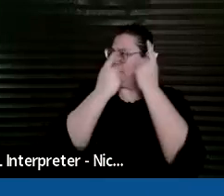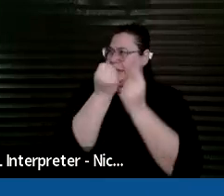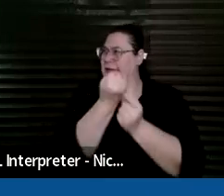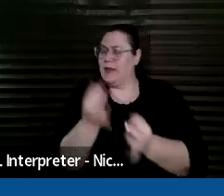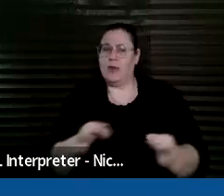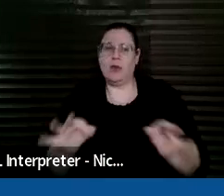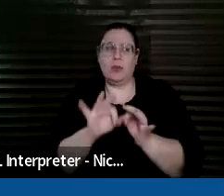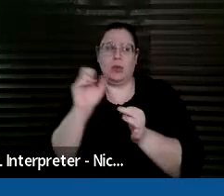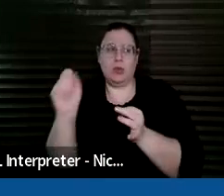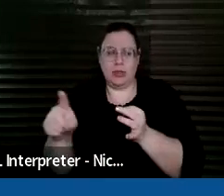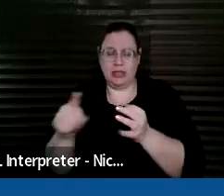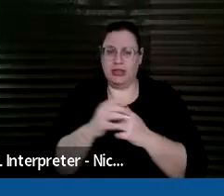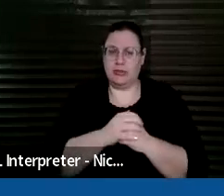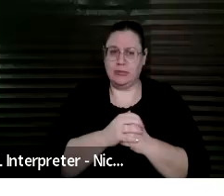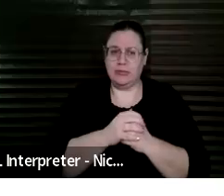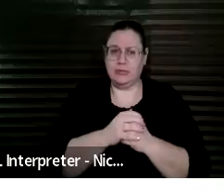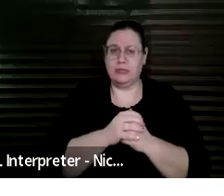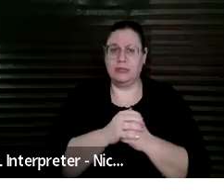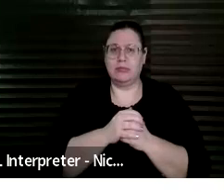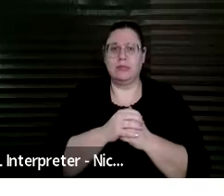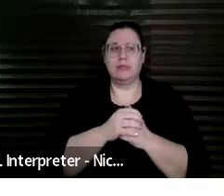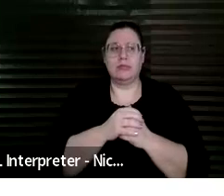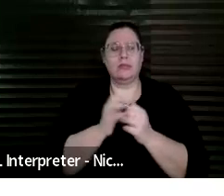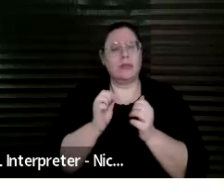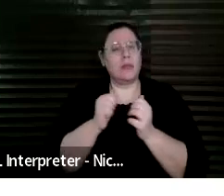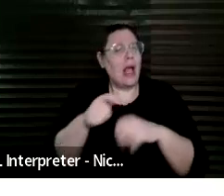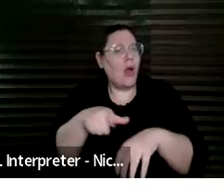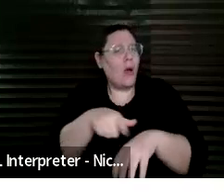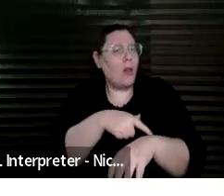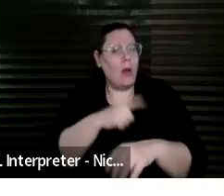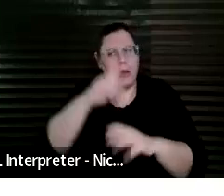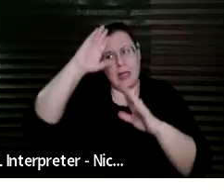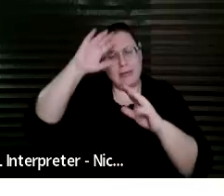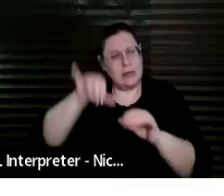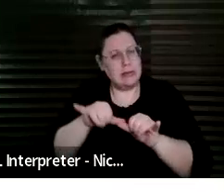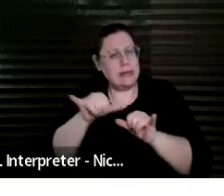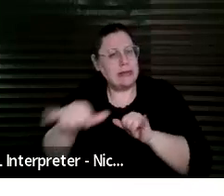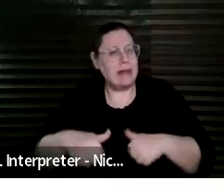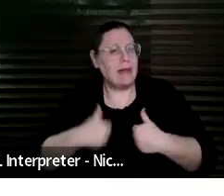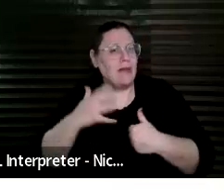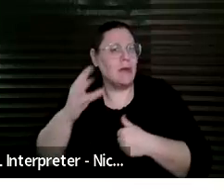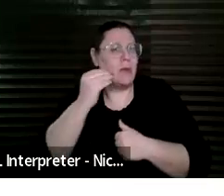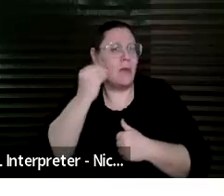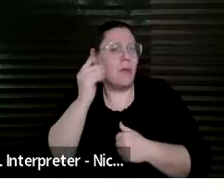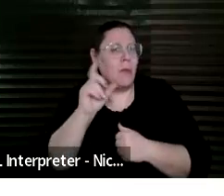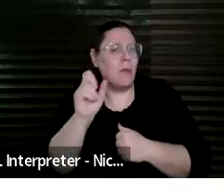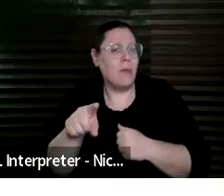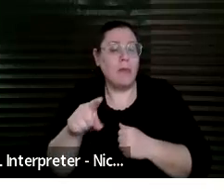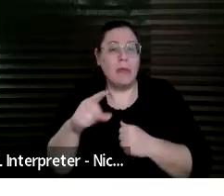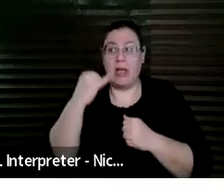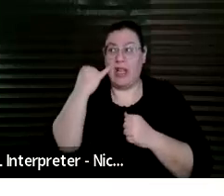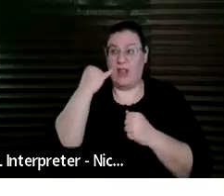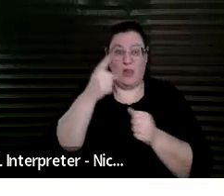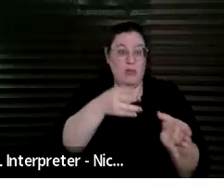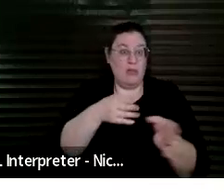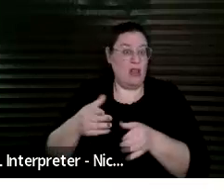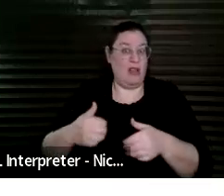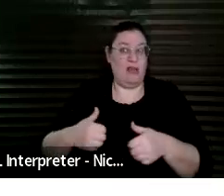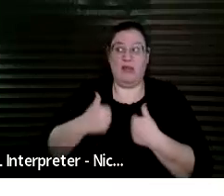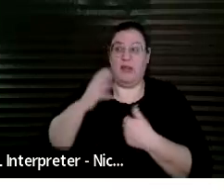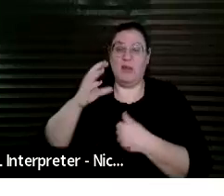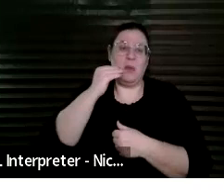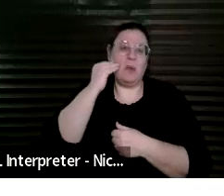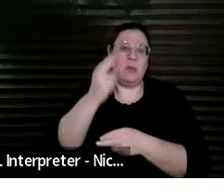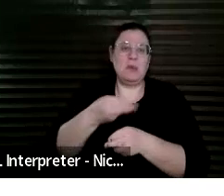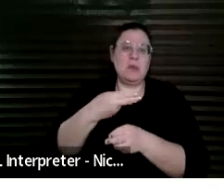questions. First, how long do you plan to live in your home? If you plan to only live in your home a